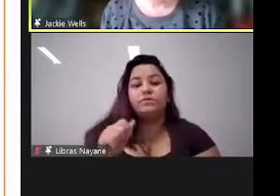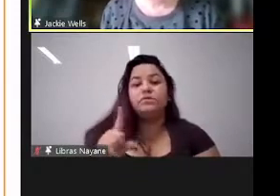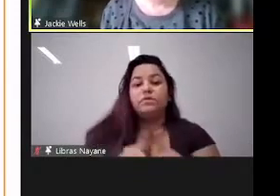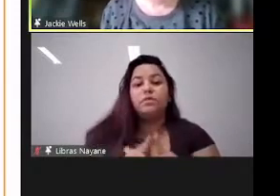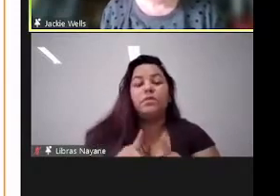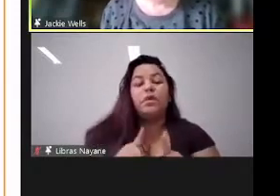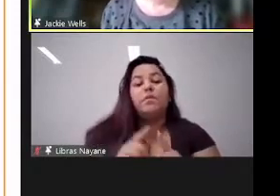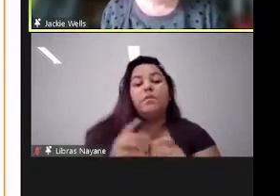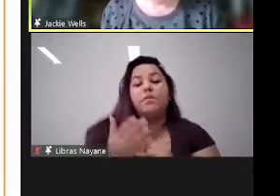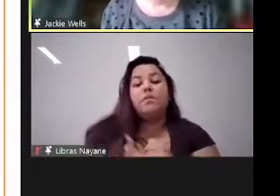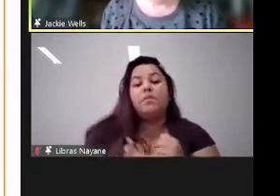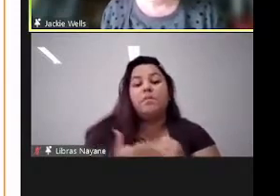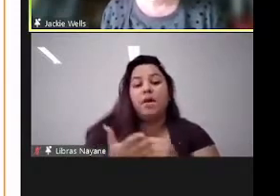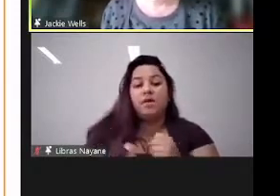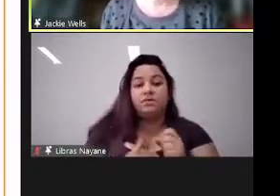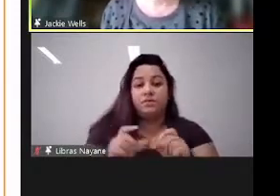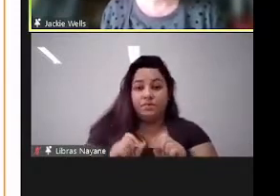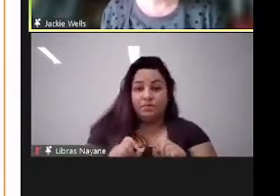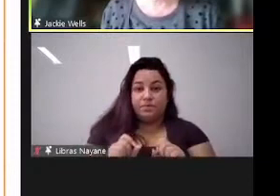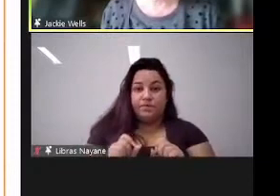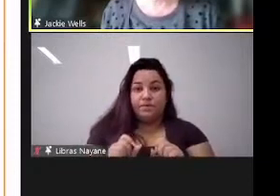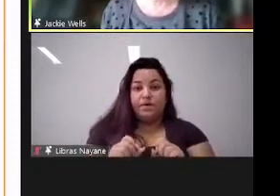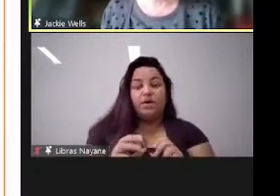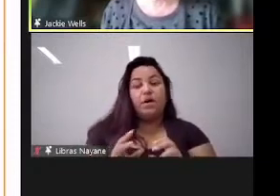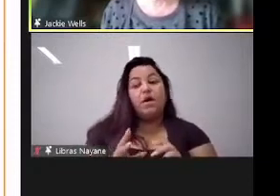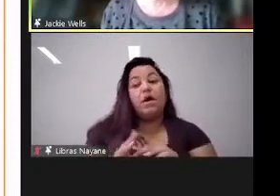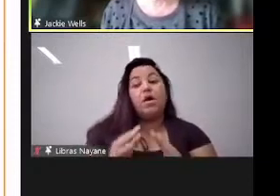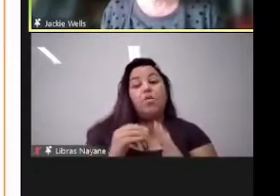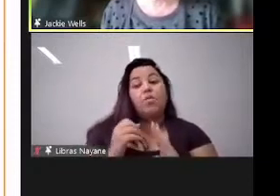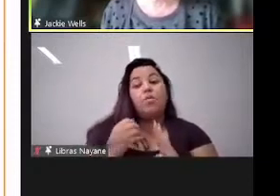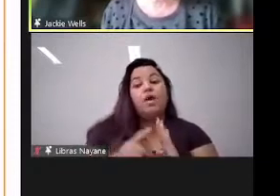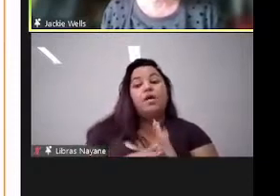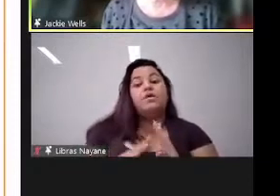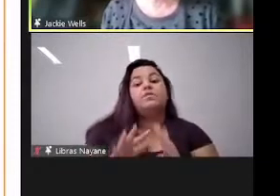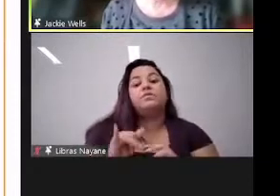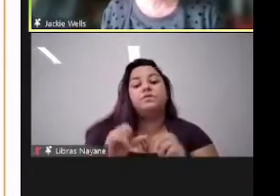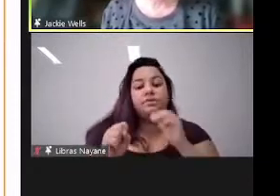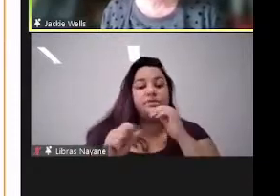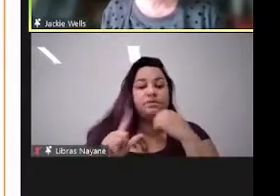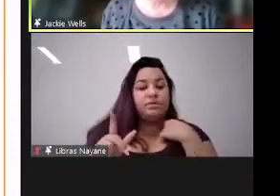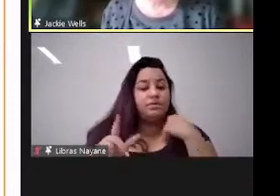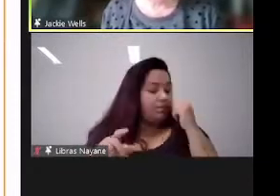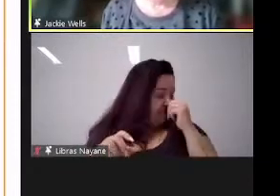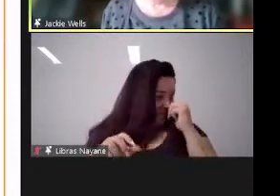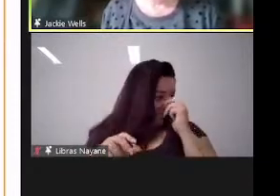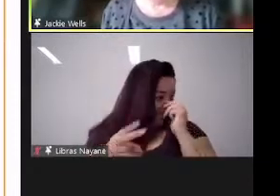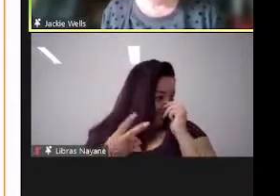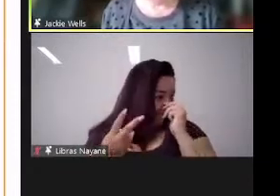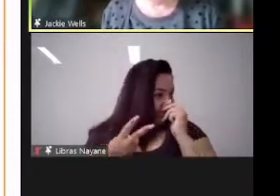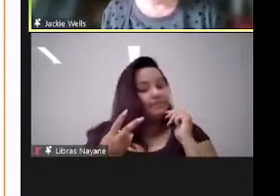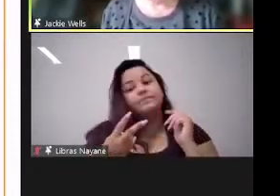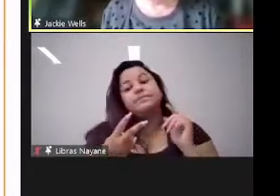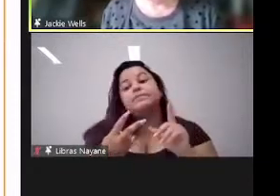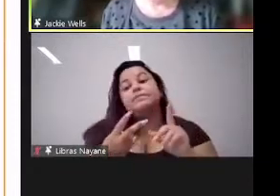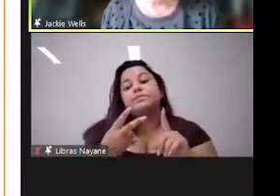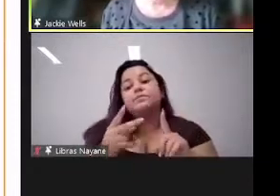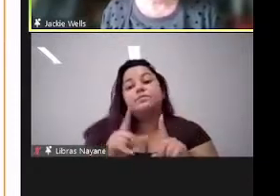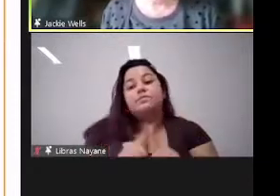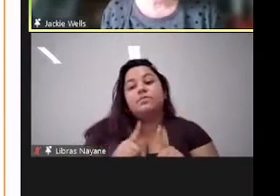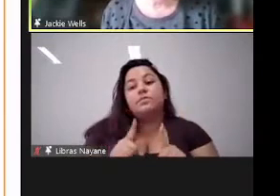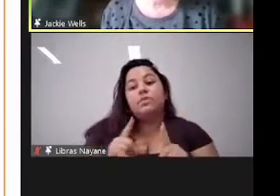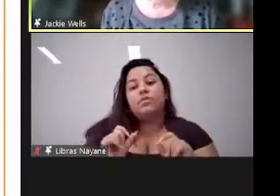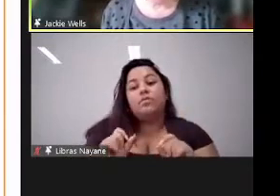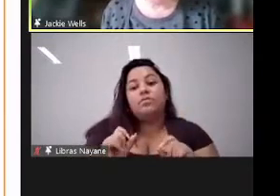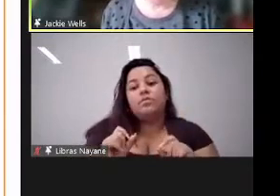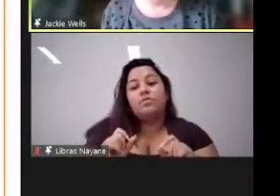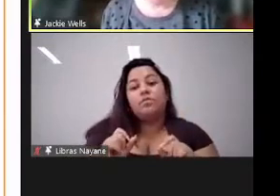And for both groups, both for schemes in administering the pensions and for employers in working